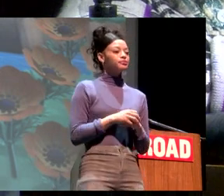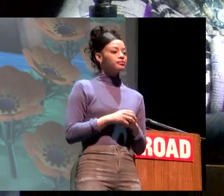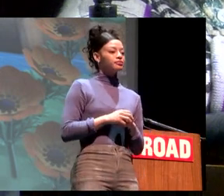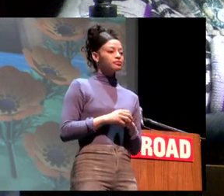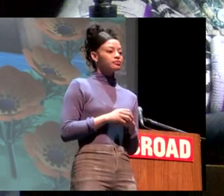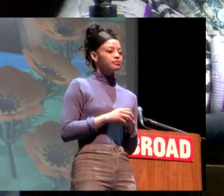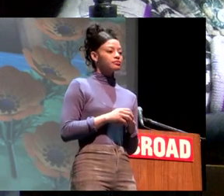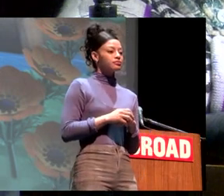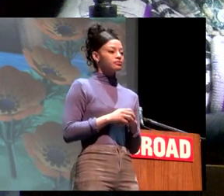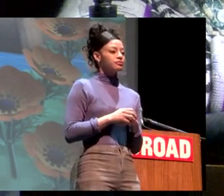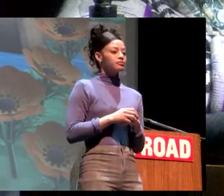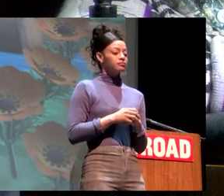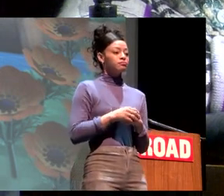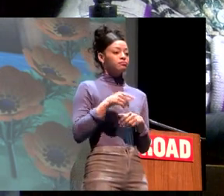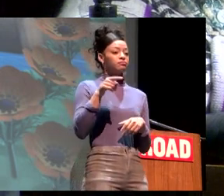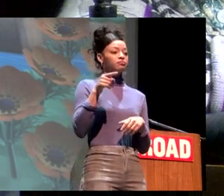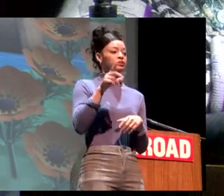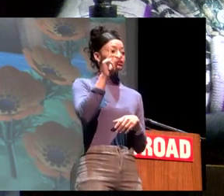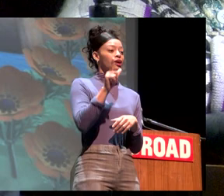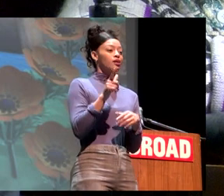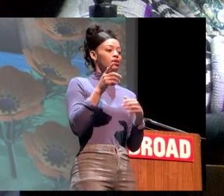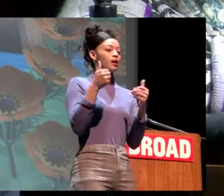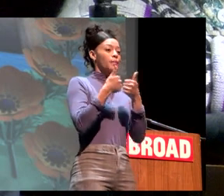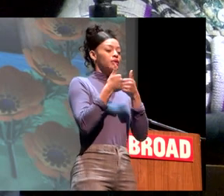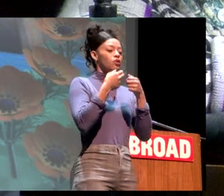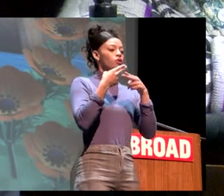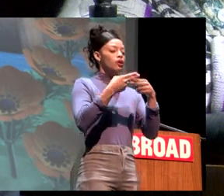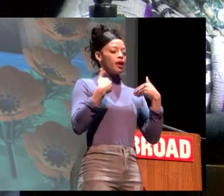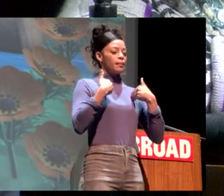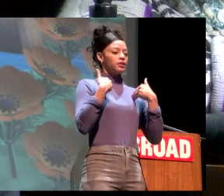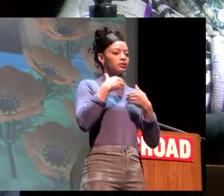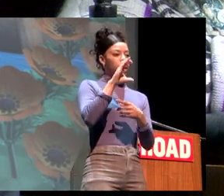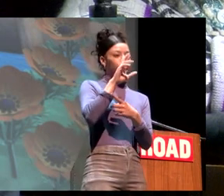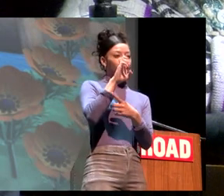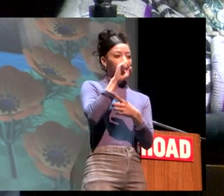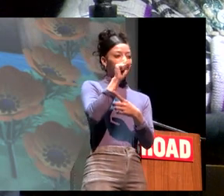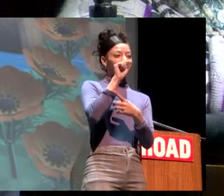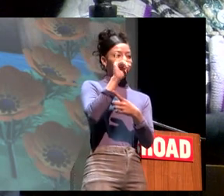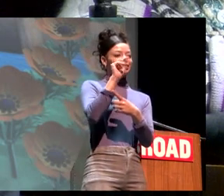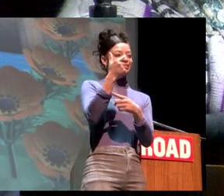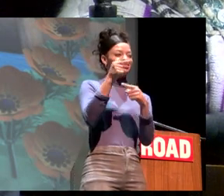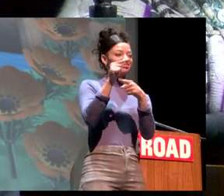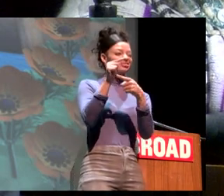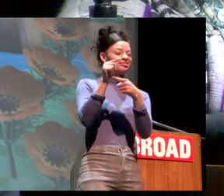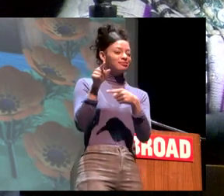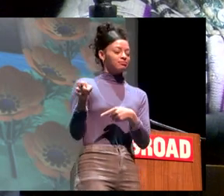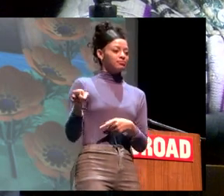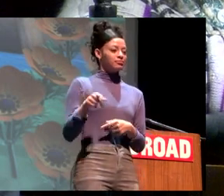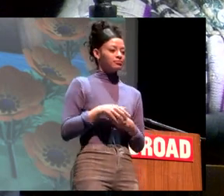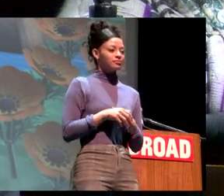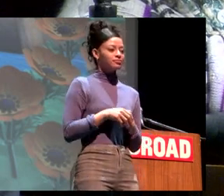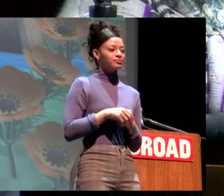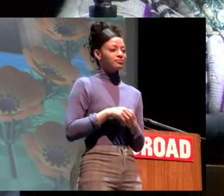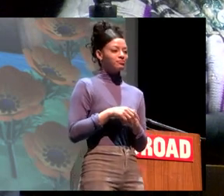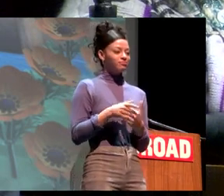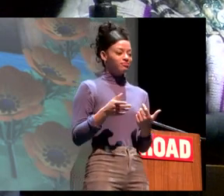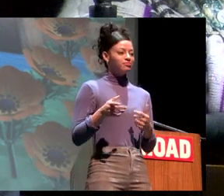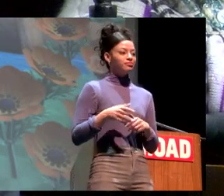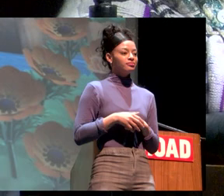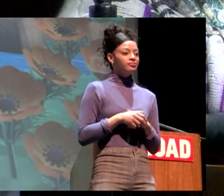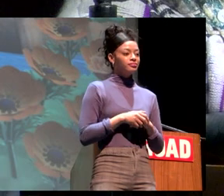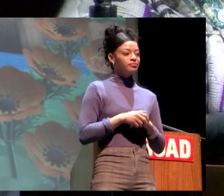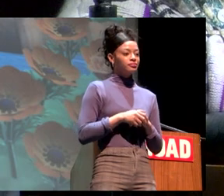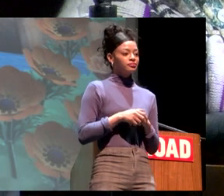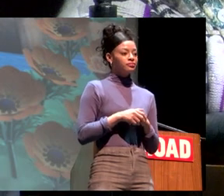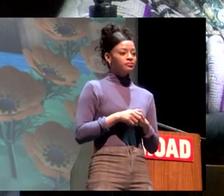started playing, and especially my daughter started to really, get used to it and play with her friends. And then I don't go home